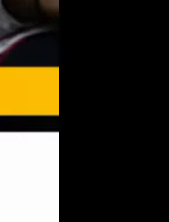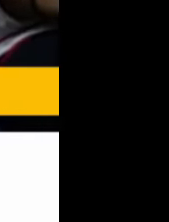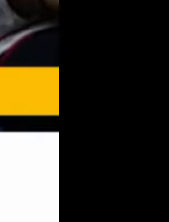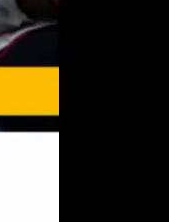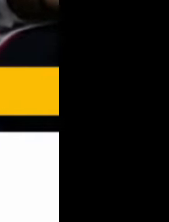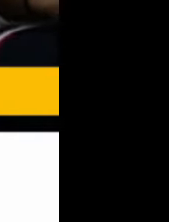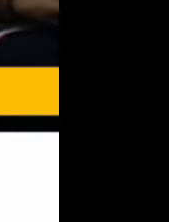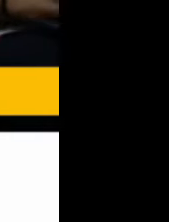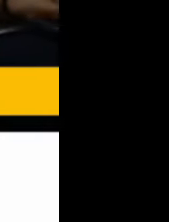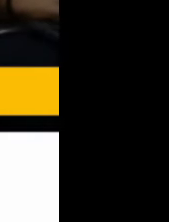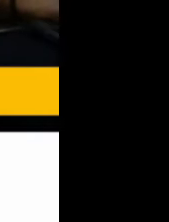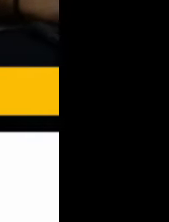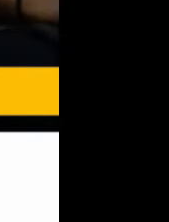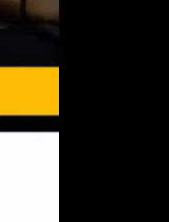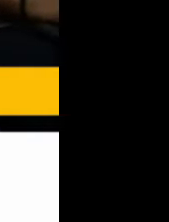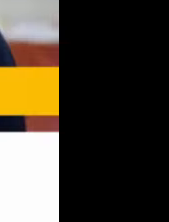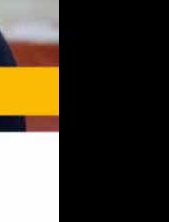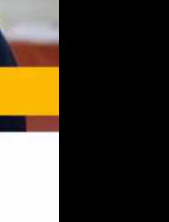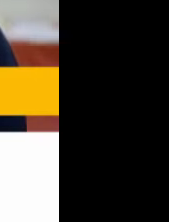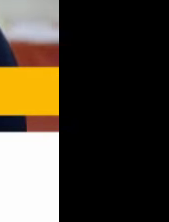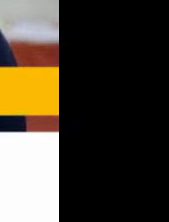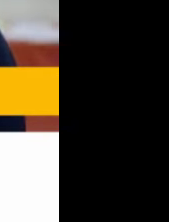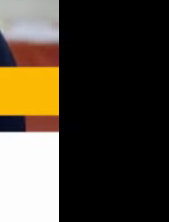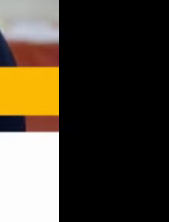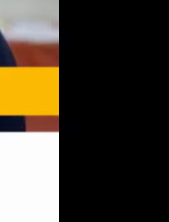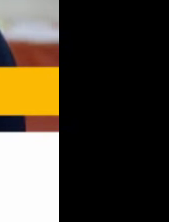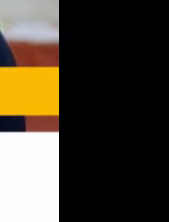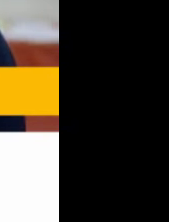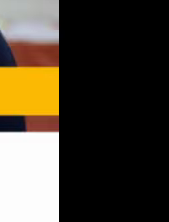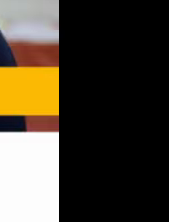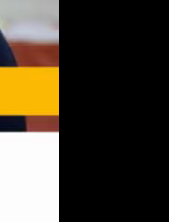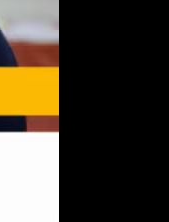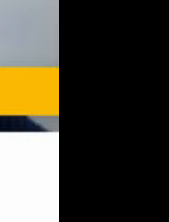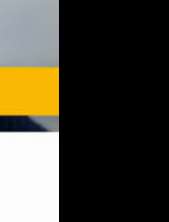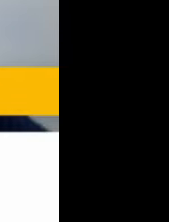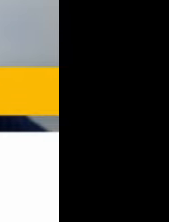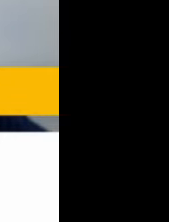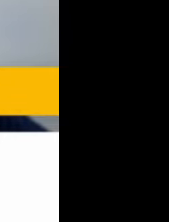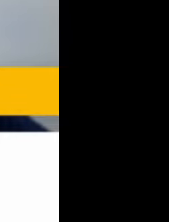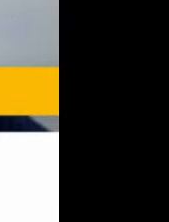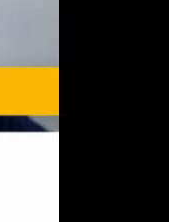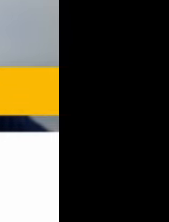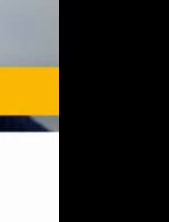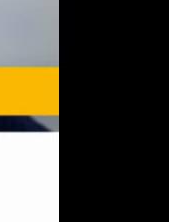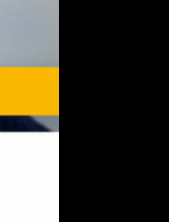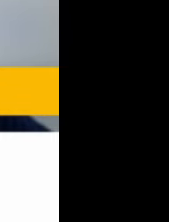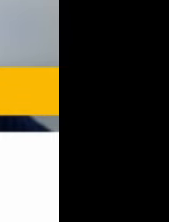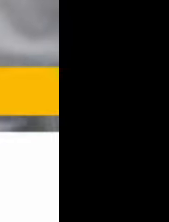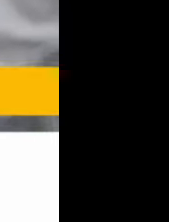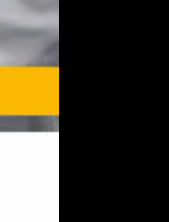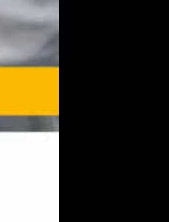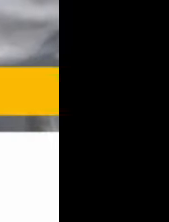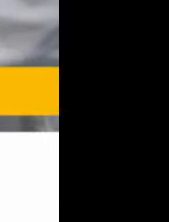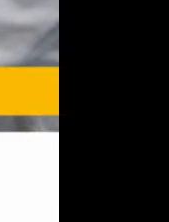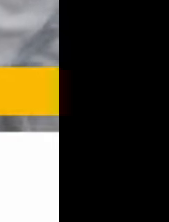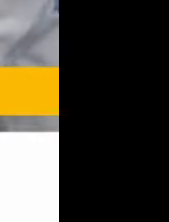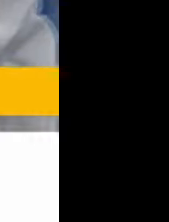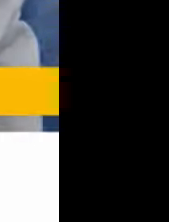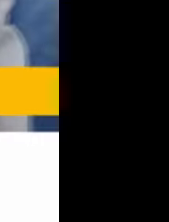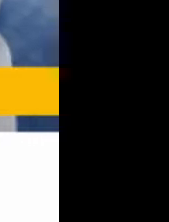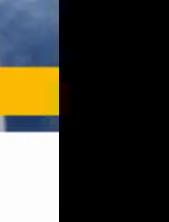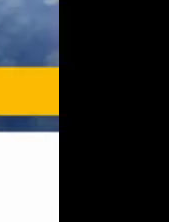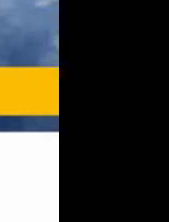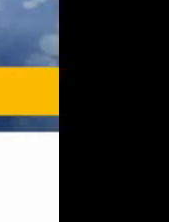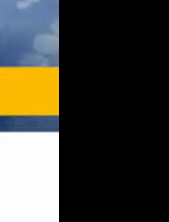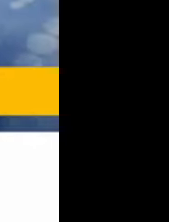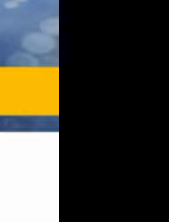master's degree, not bragging rights for me. I feel like it's bragging rights for the community, and that's why I do it, working in education, to change